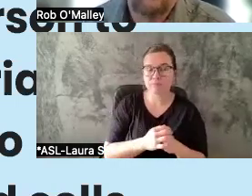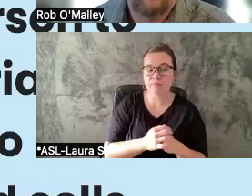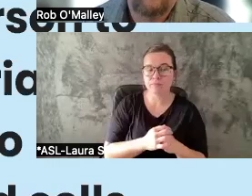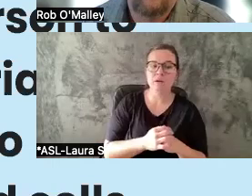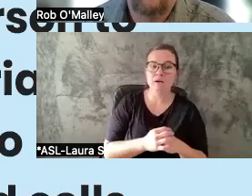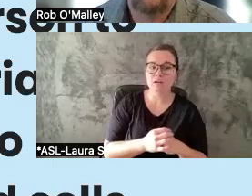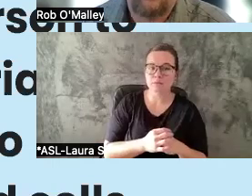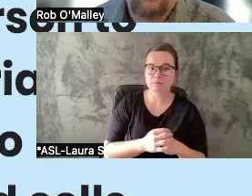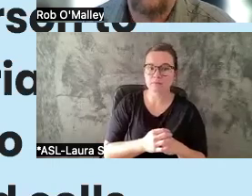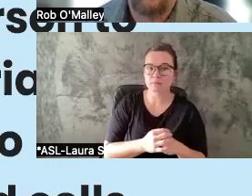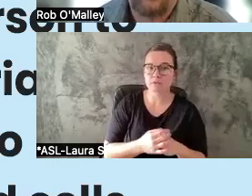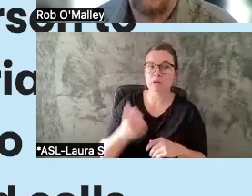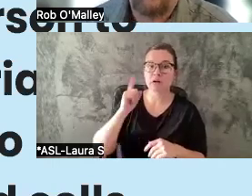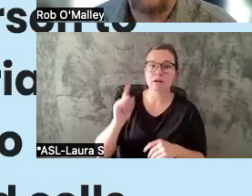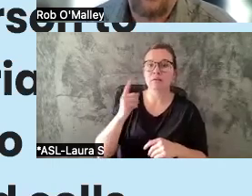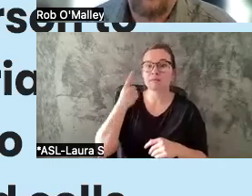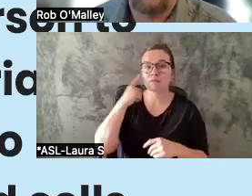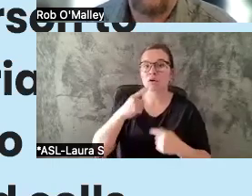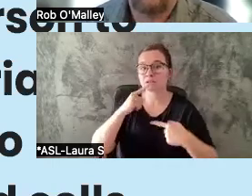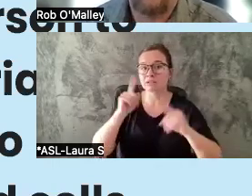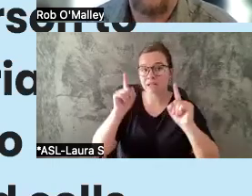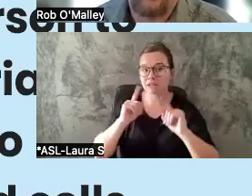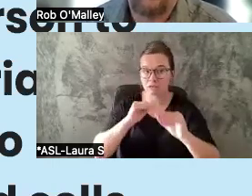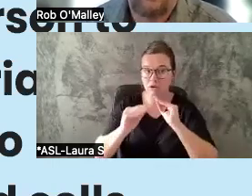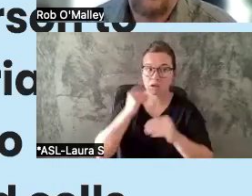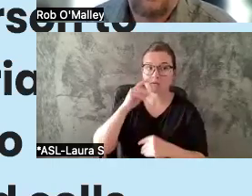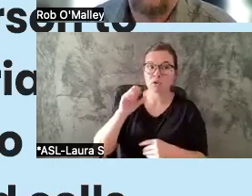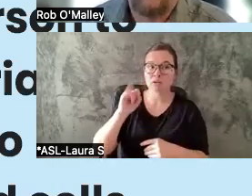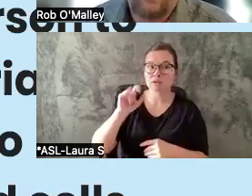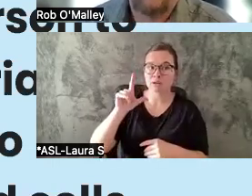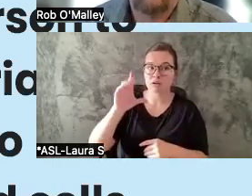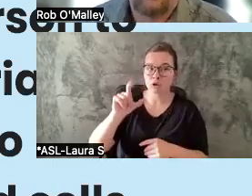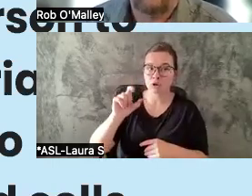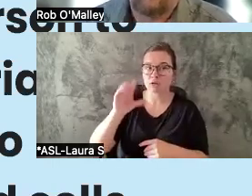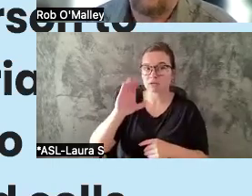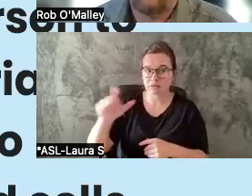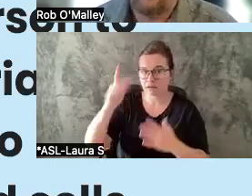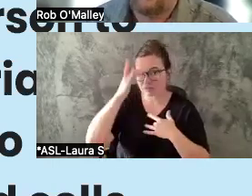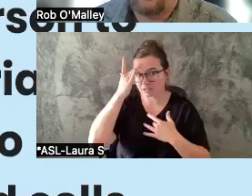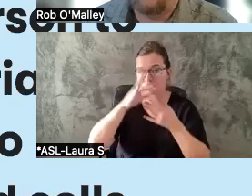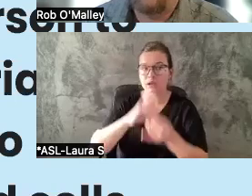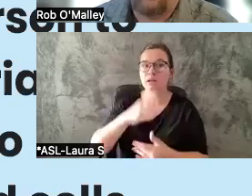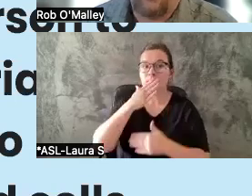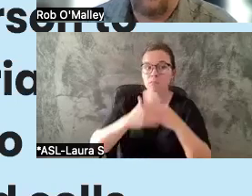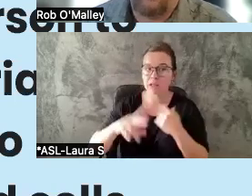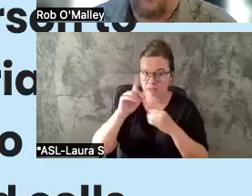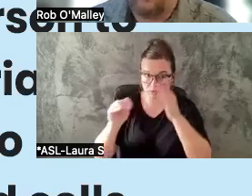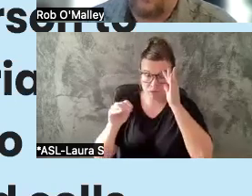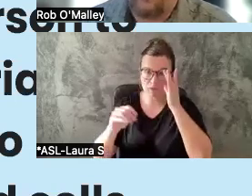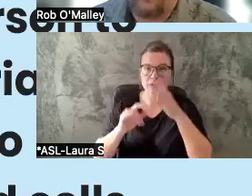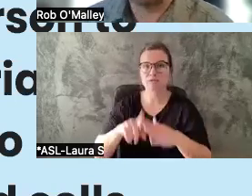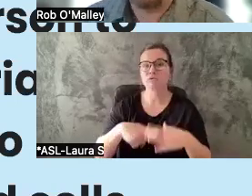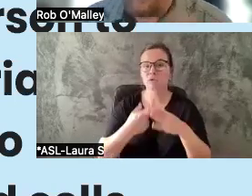And first successful genome editing based treatments for sickle cell disease and related blood disorders were launched